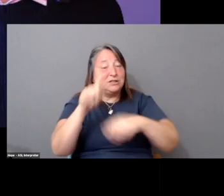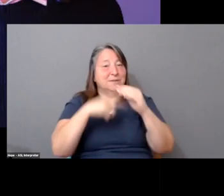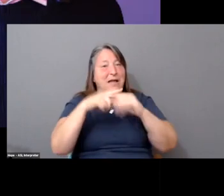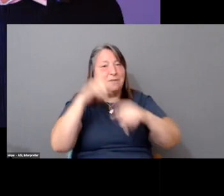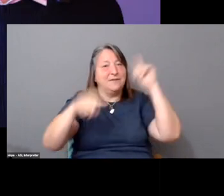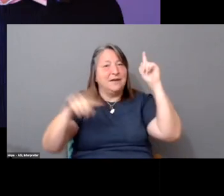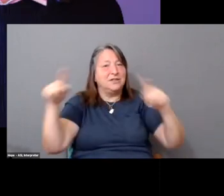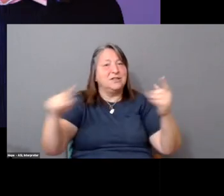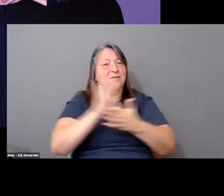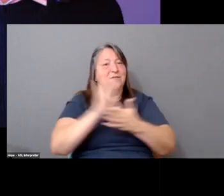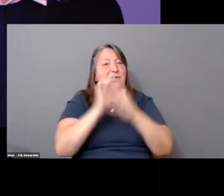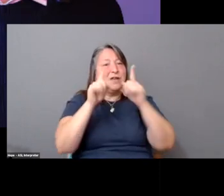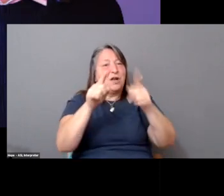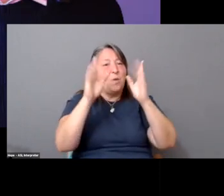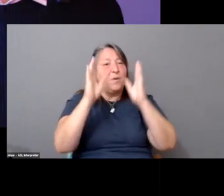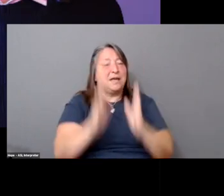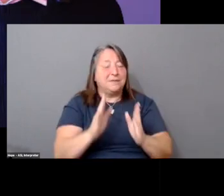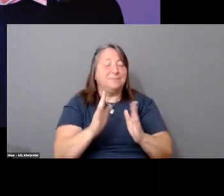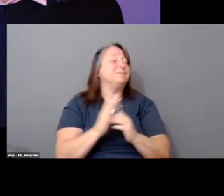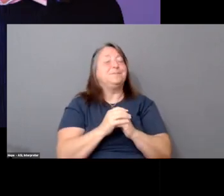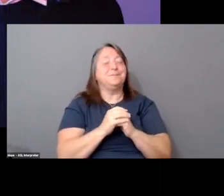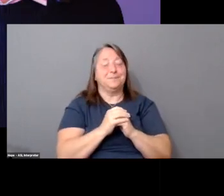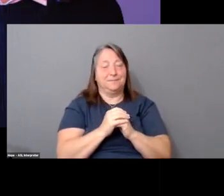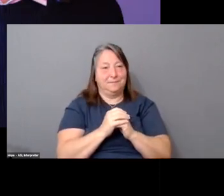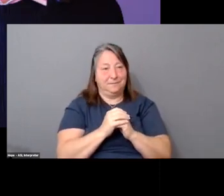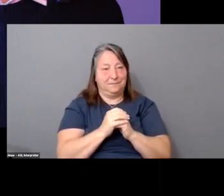audience. Through Movio research,